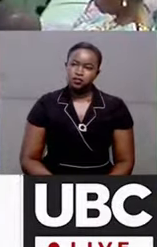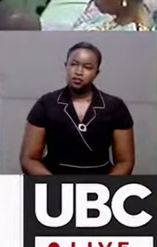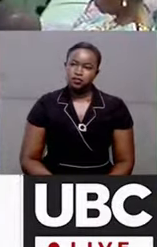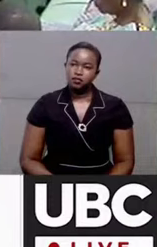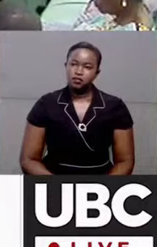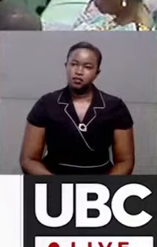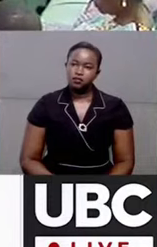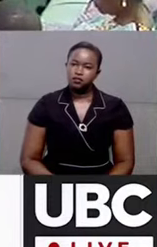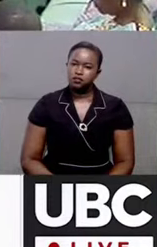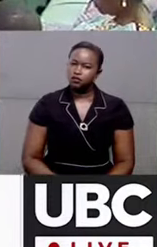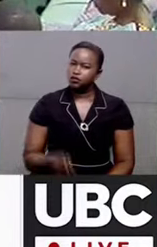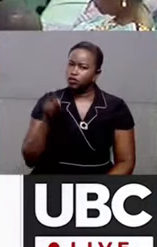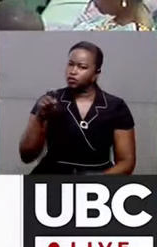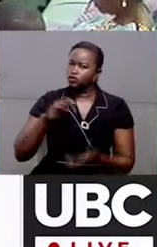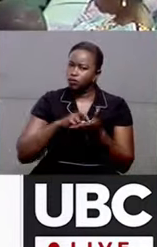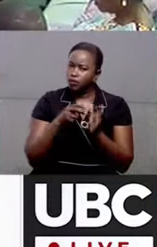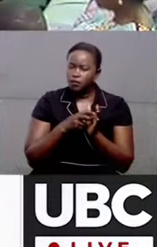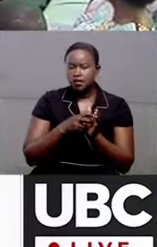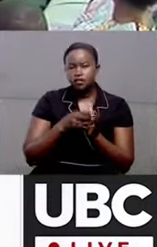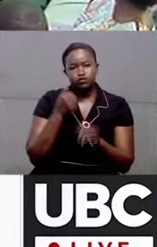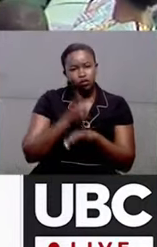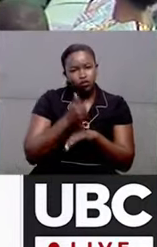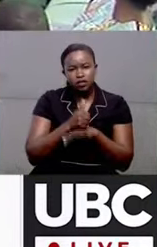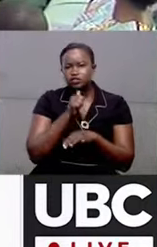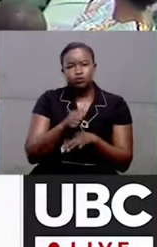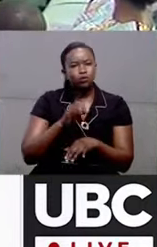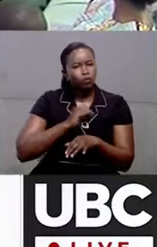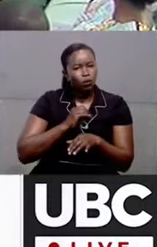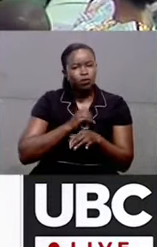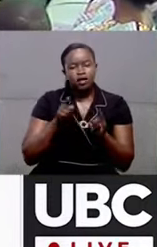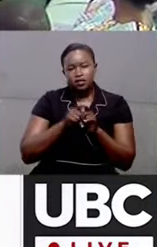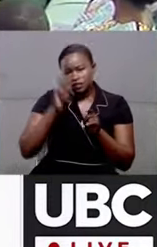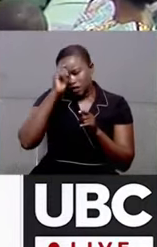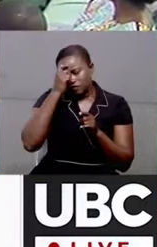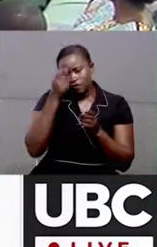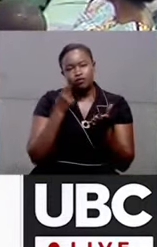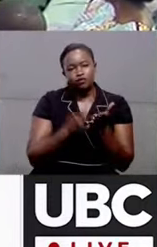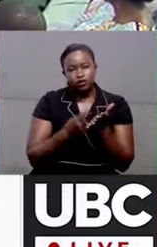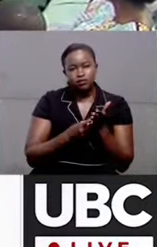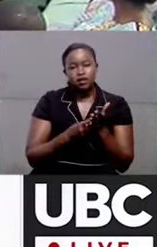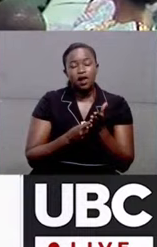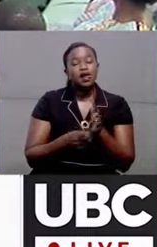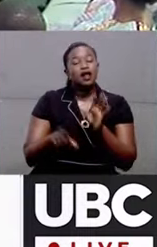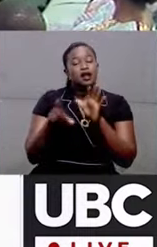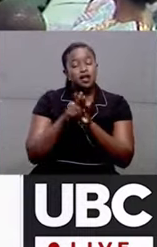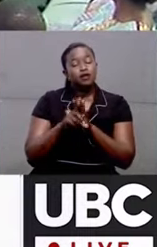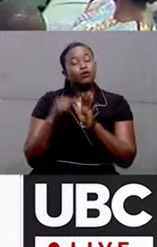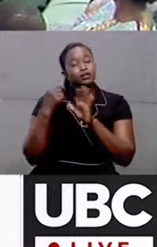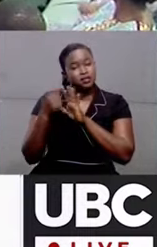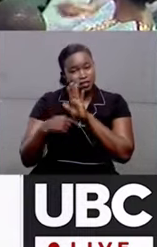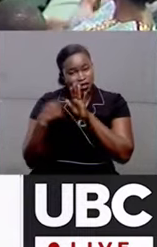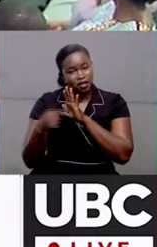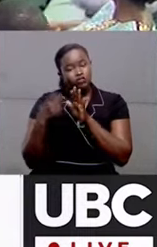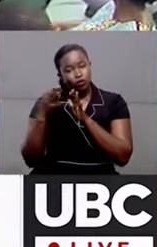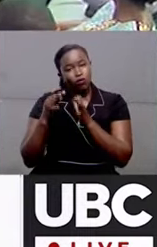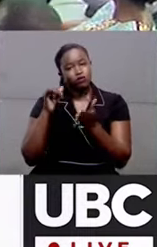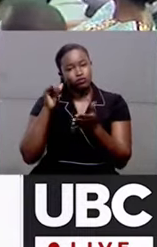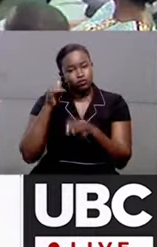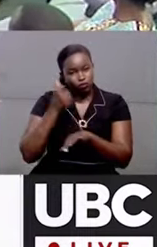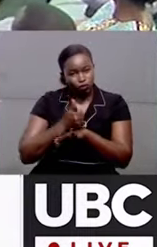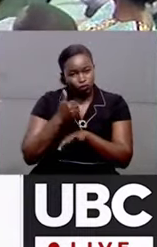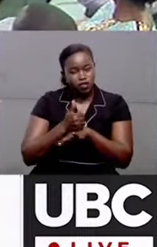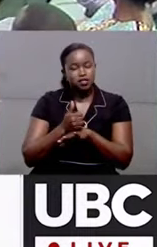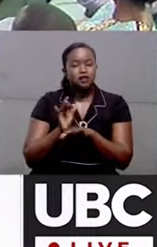You mean Soroti is not owned as a government of Uganda? Clarification. The legal status of the Soroti Flying